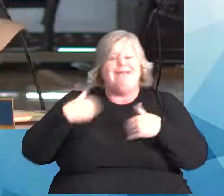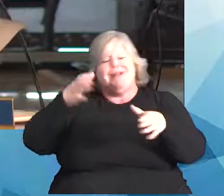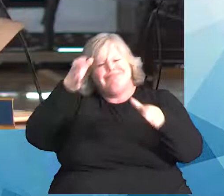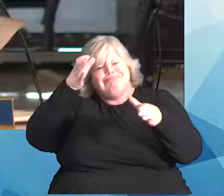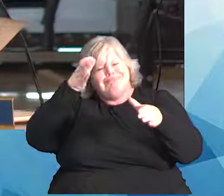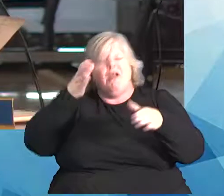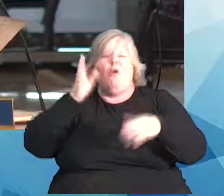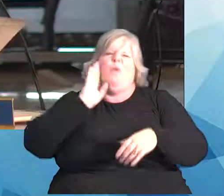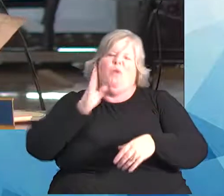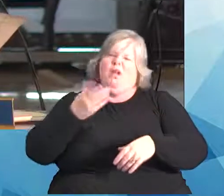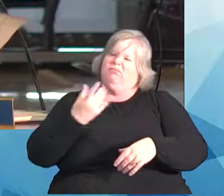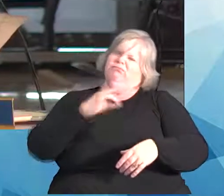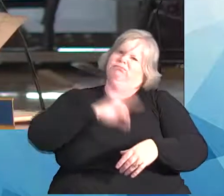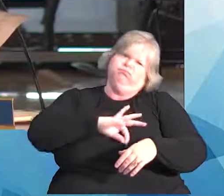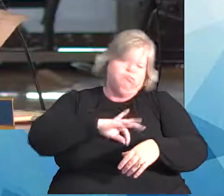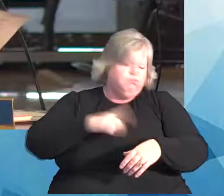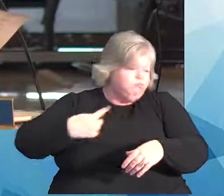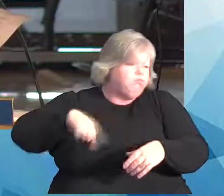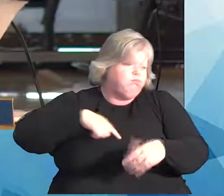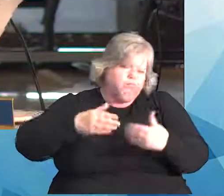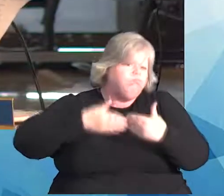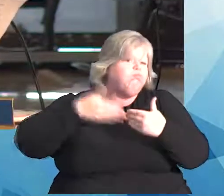serve as valuable assets.